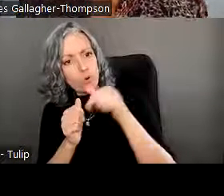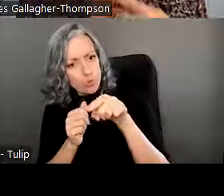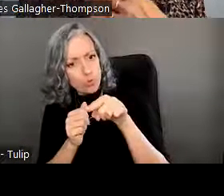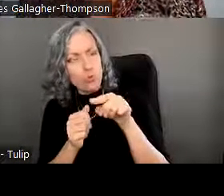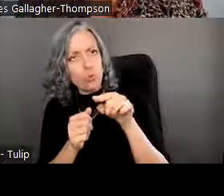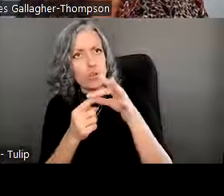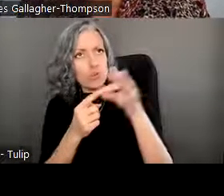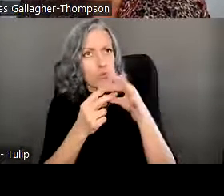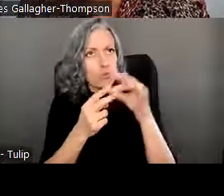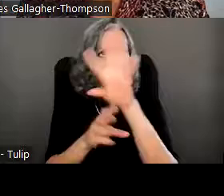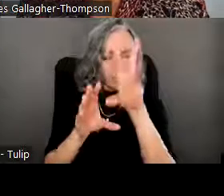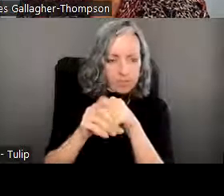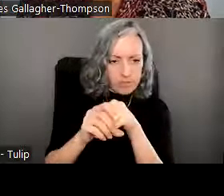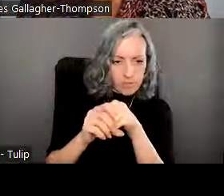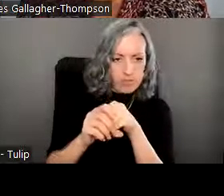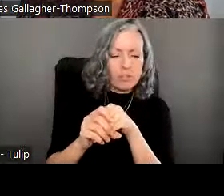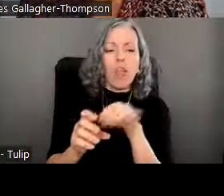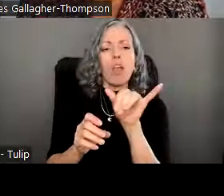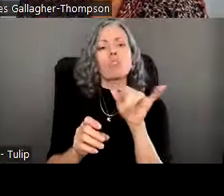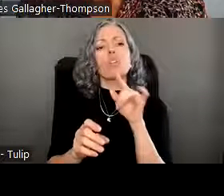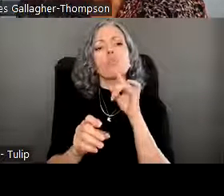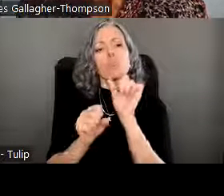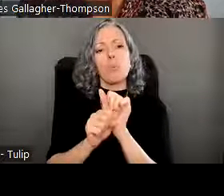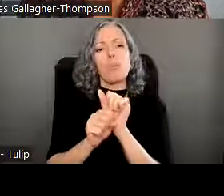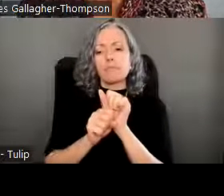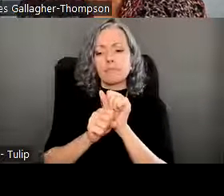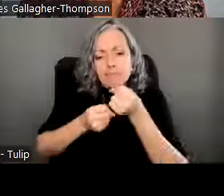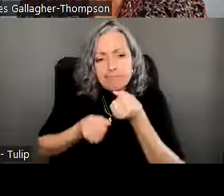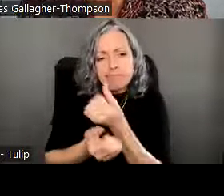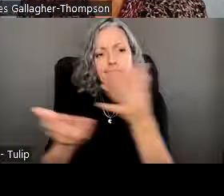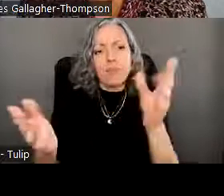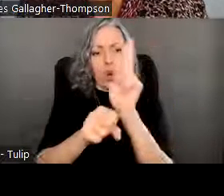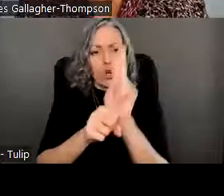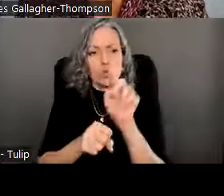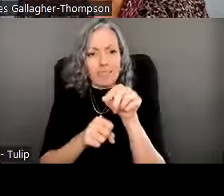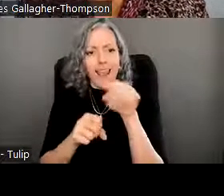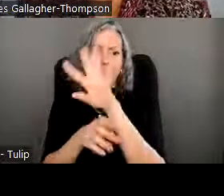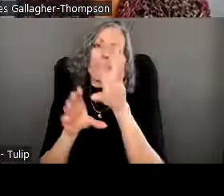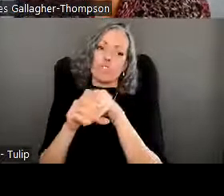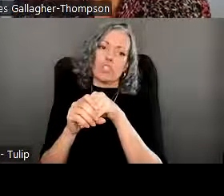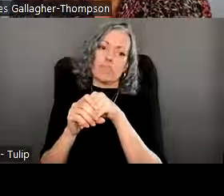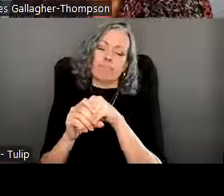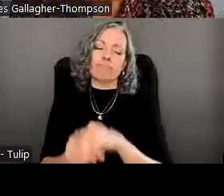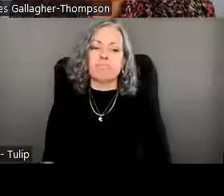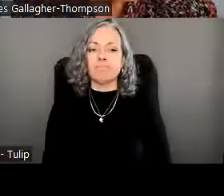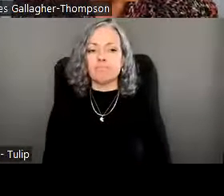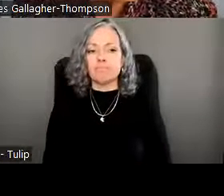intervention, and then how you actually administer or utilize that intervention. Next slide,